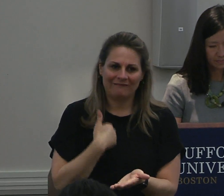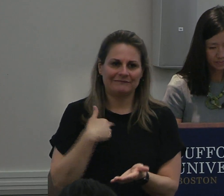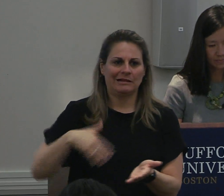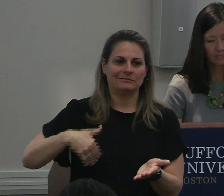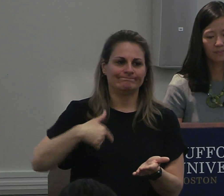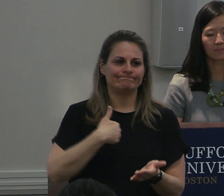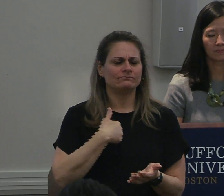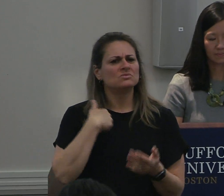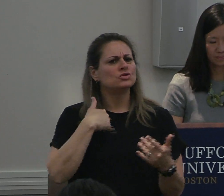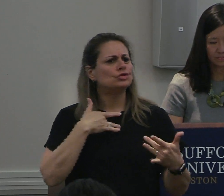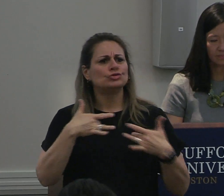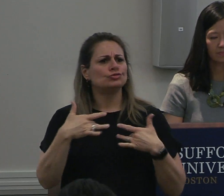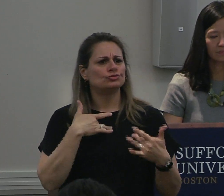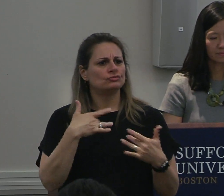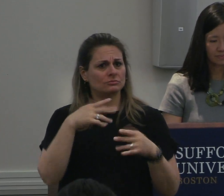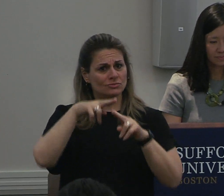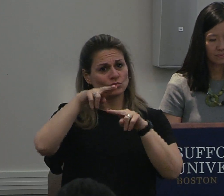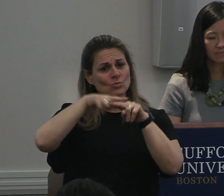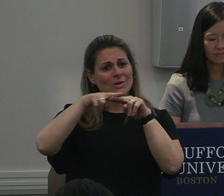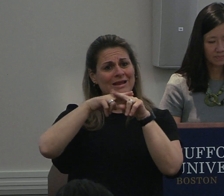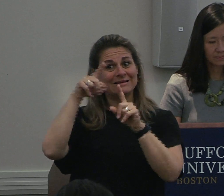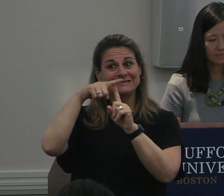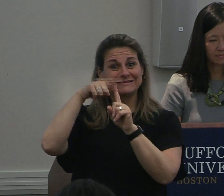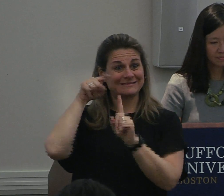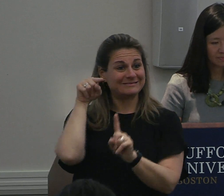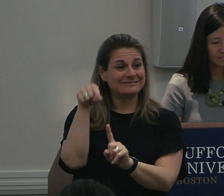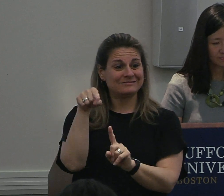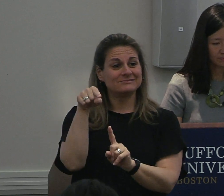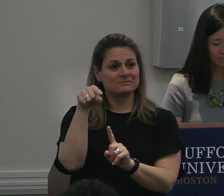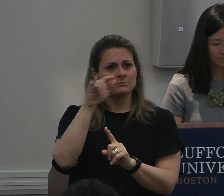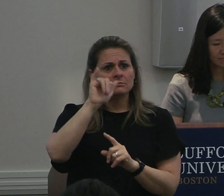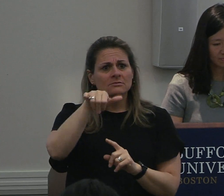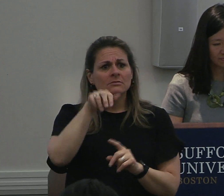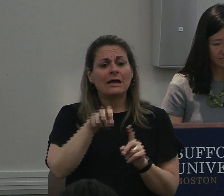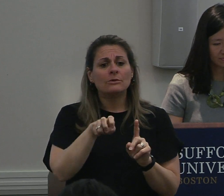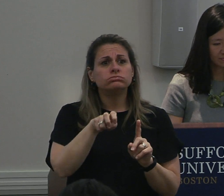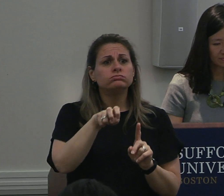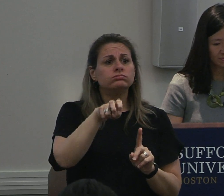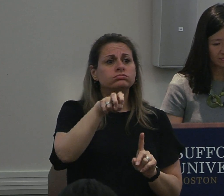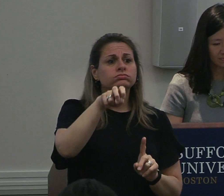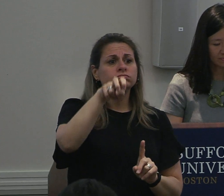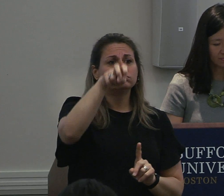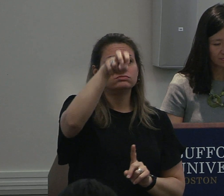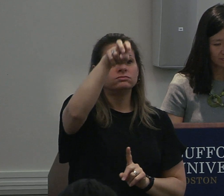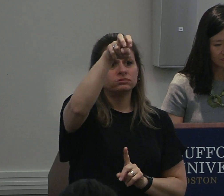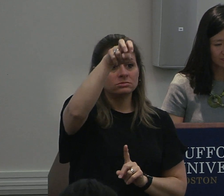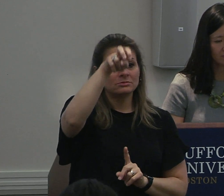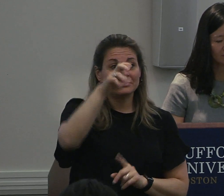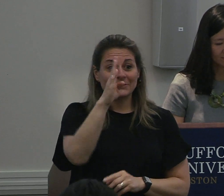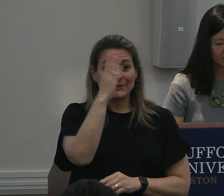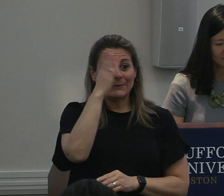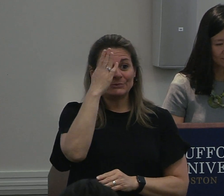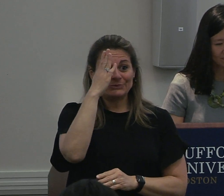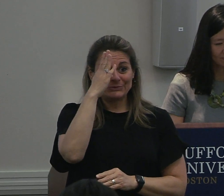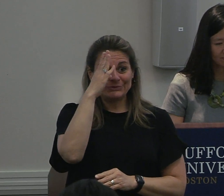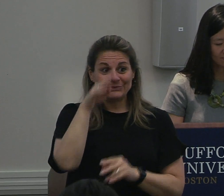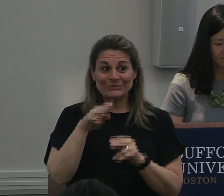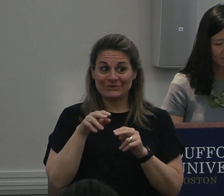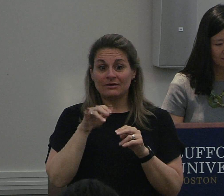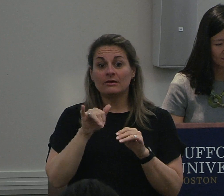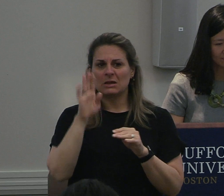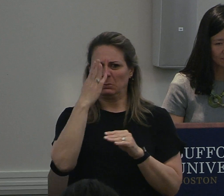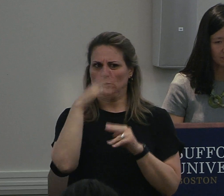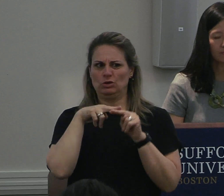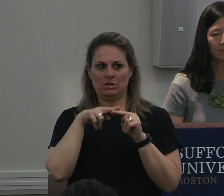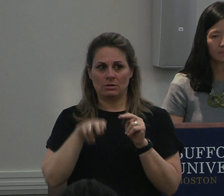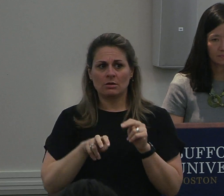the T. To be specific, in the Blue Line at Bolton, the escalator has really